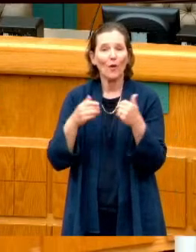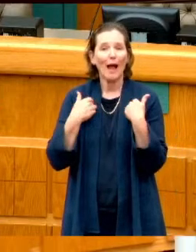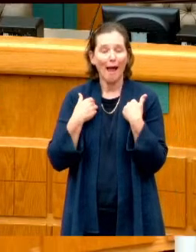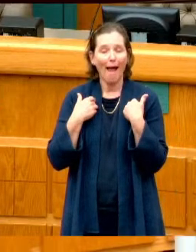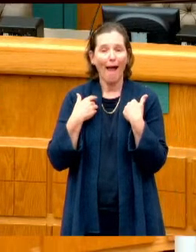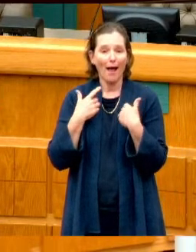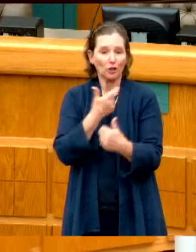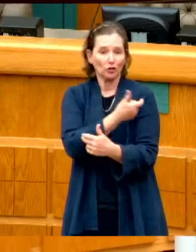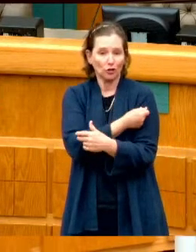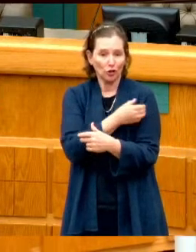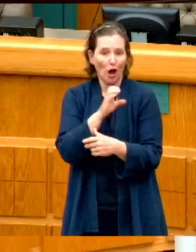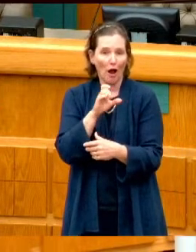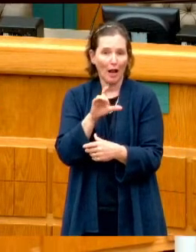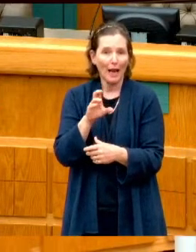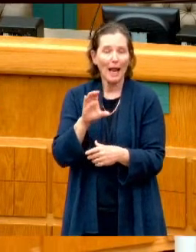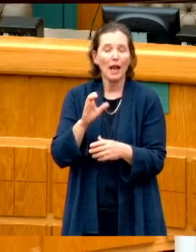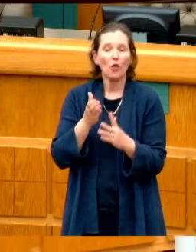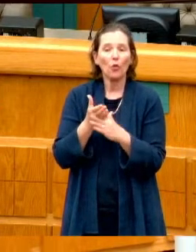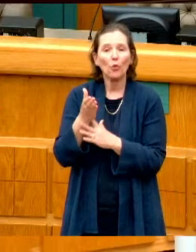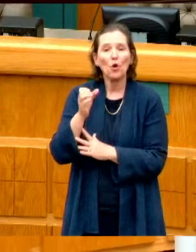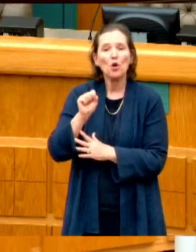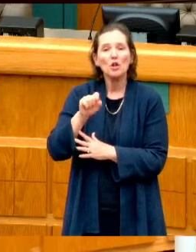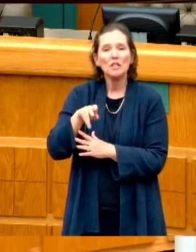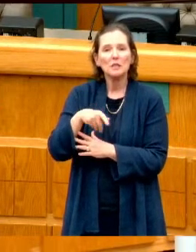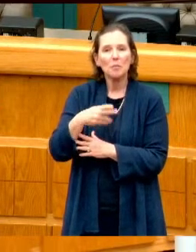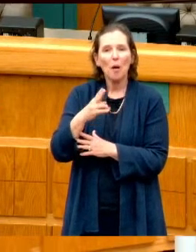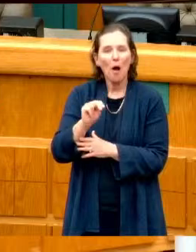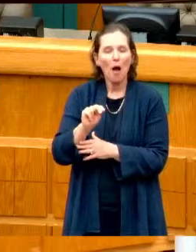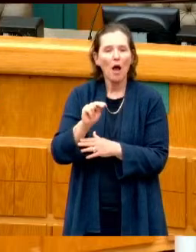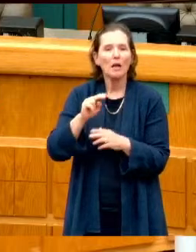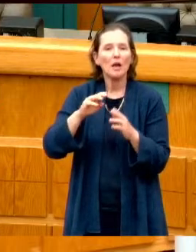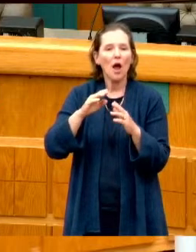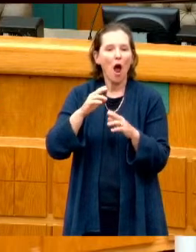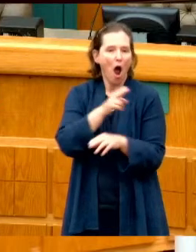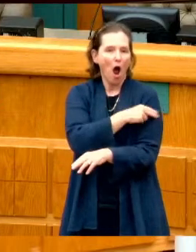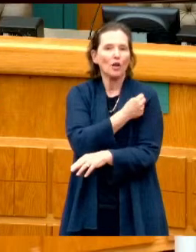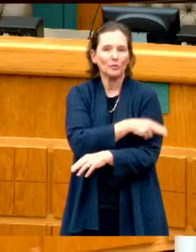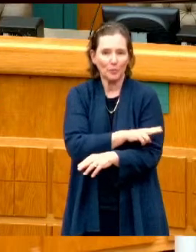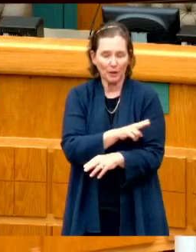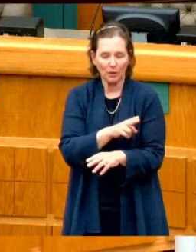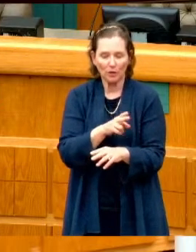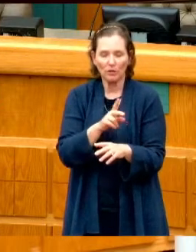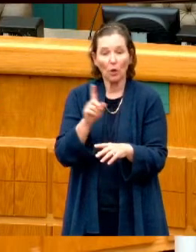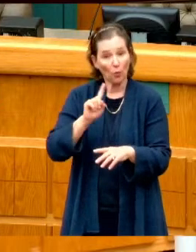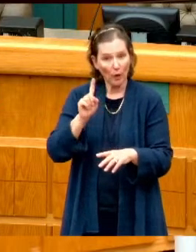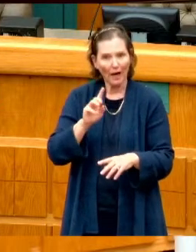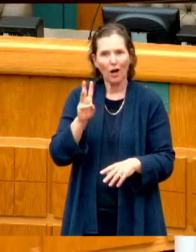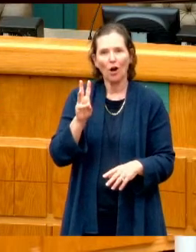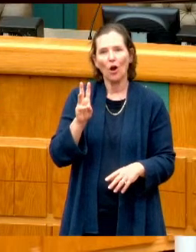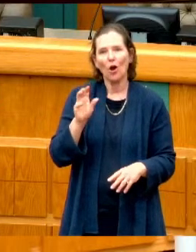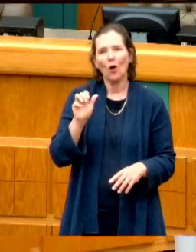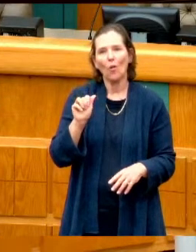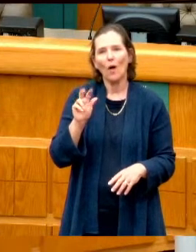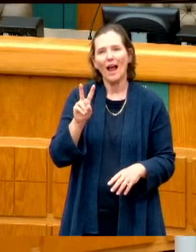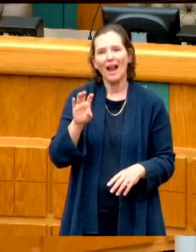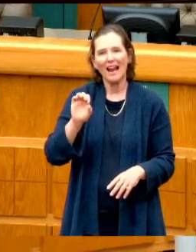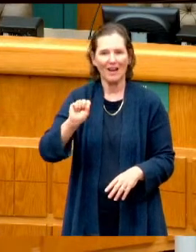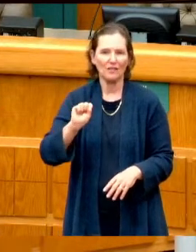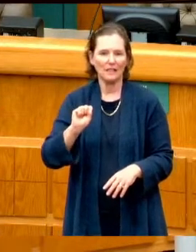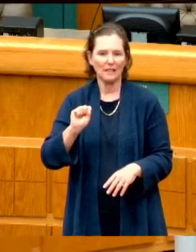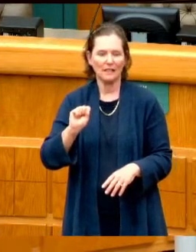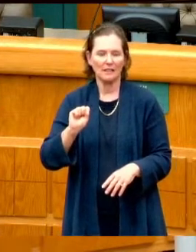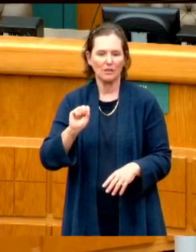well. And I'm also proud to announce that the SOS hotline will open up again this Friday,